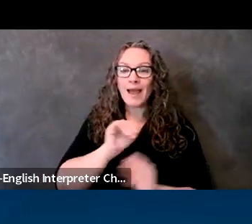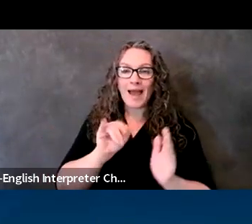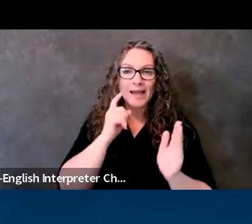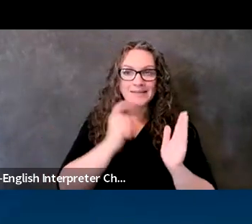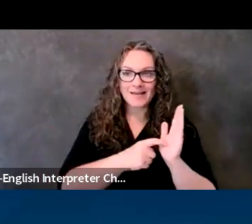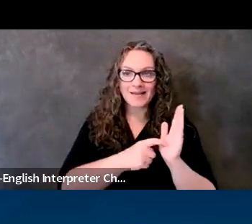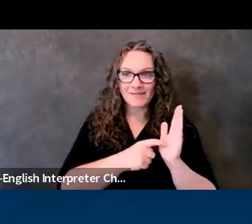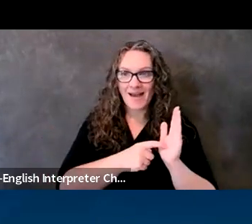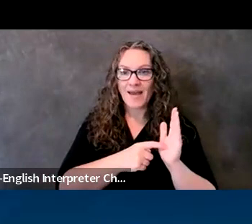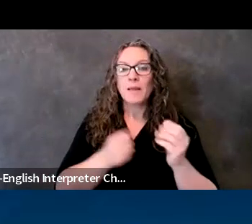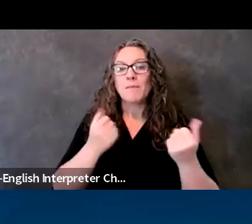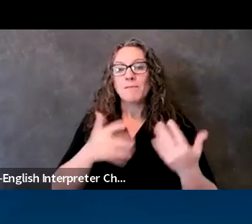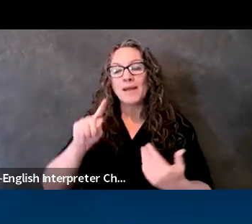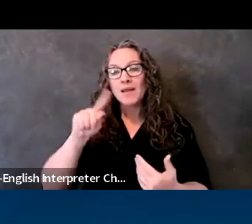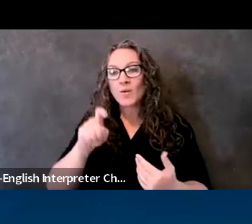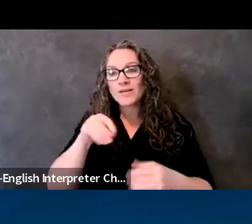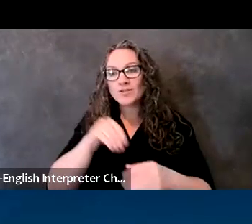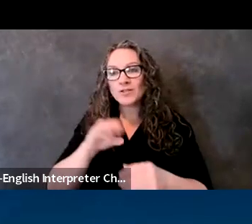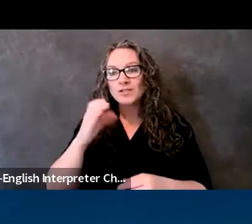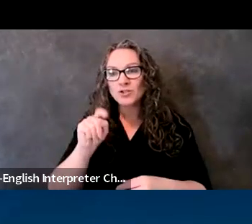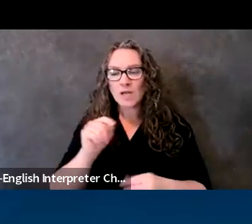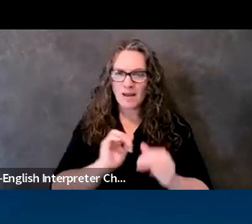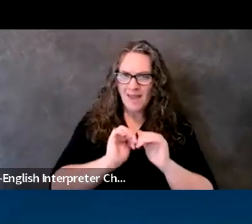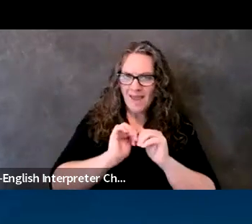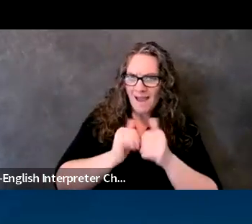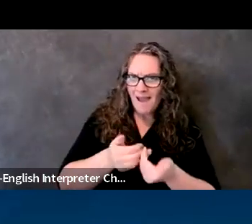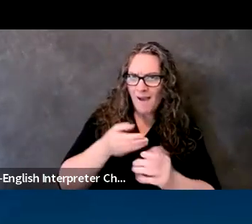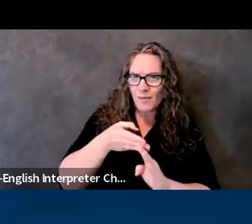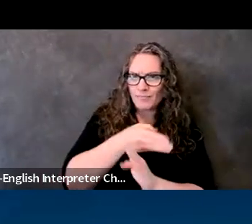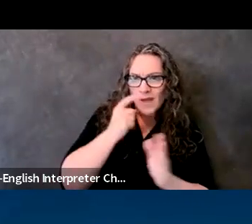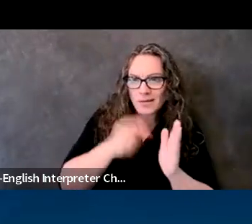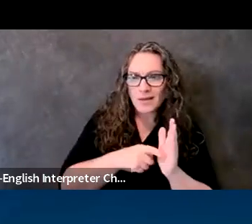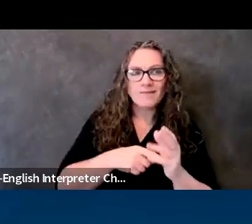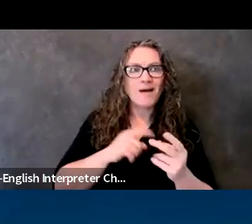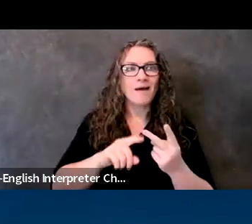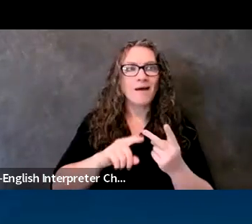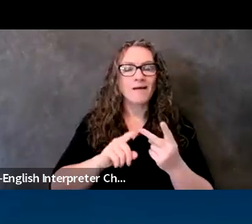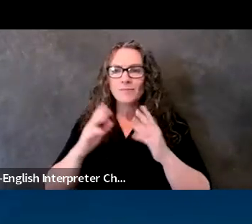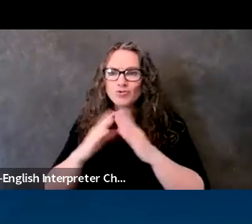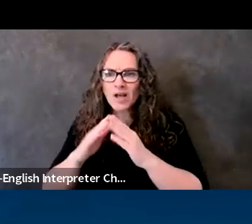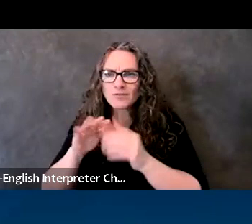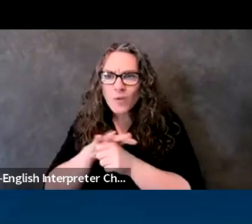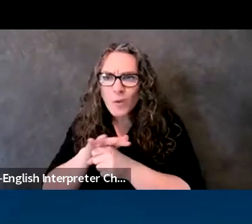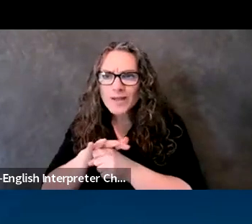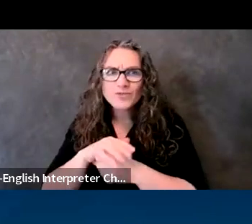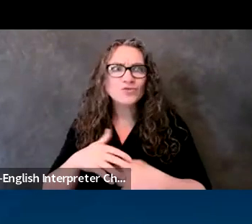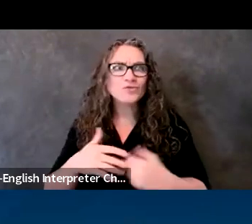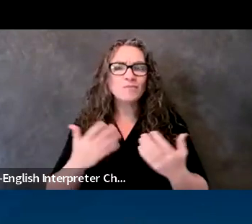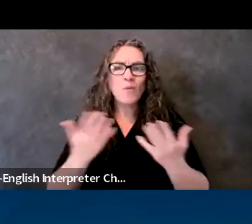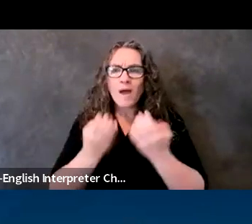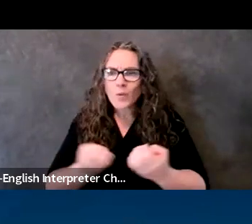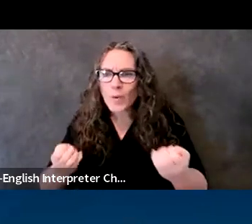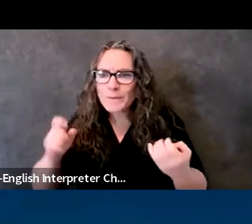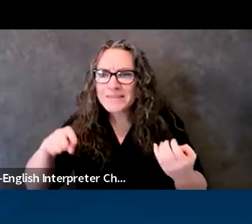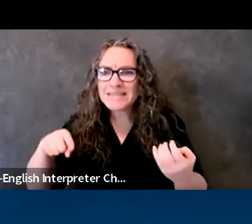chat about how we pre-identify shelter locations and the equipment needed. And this